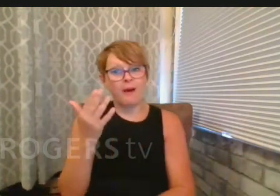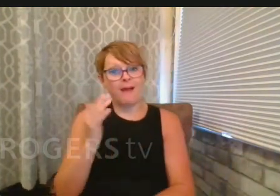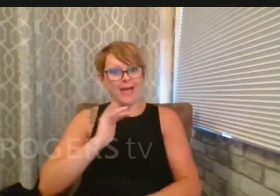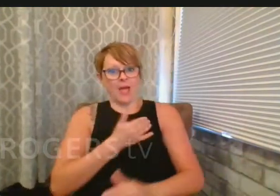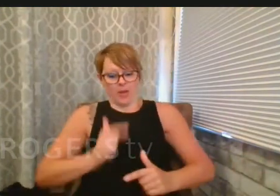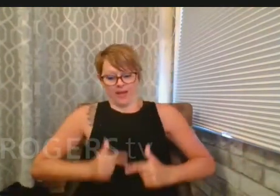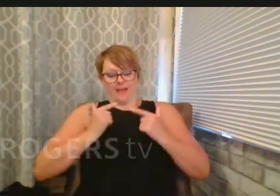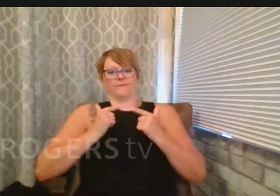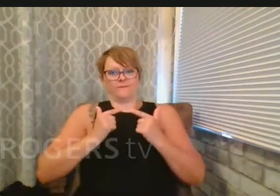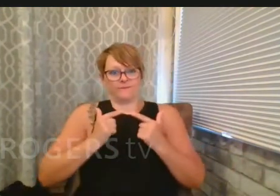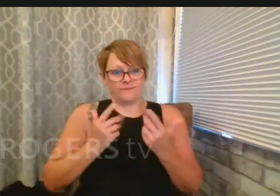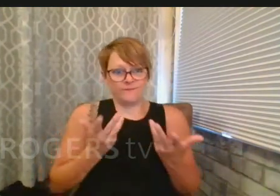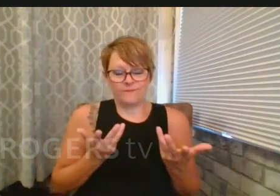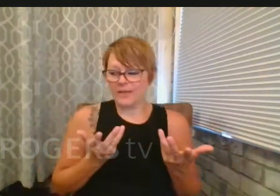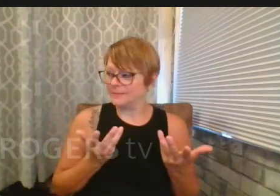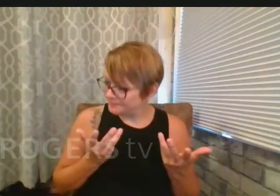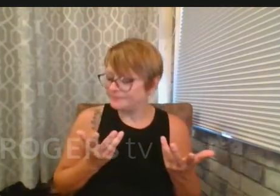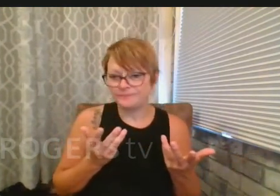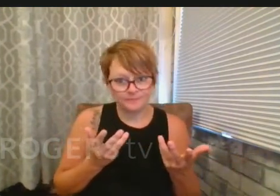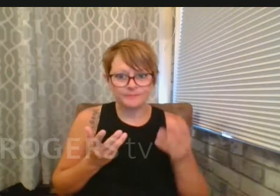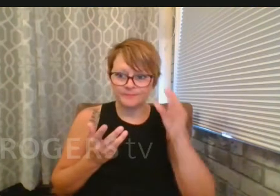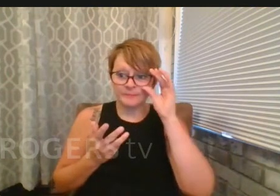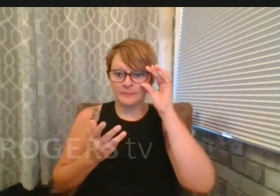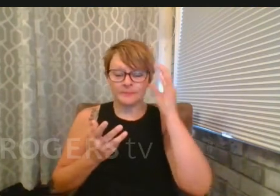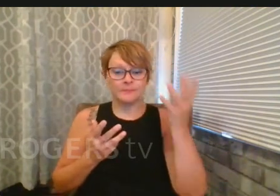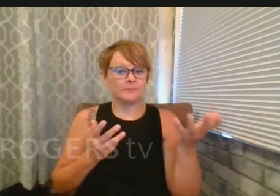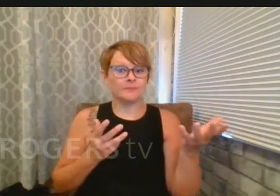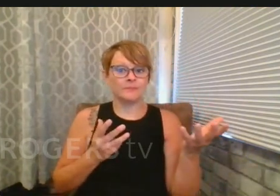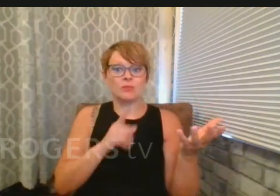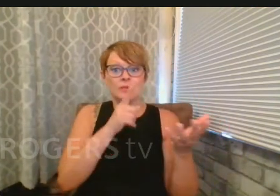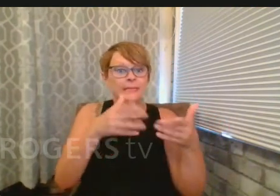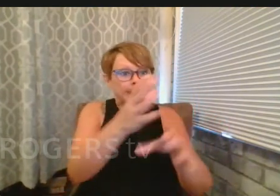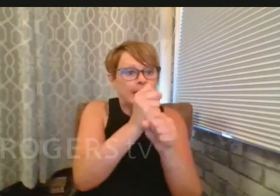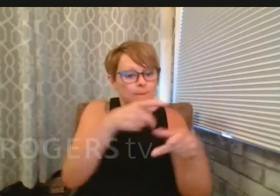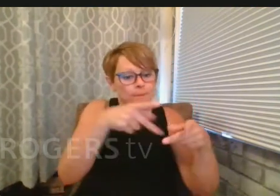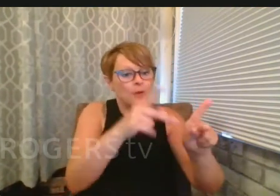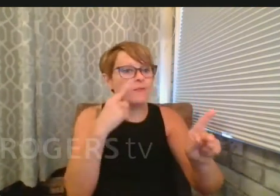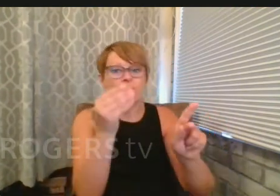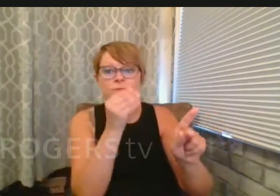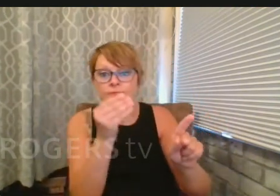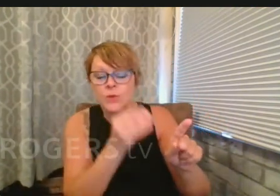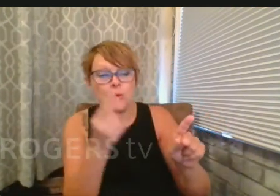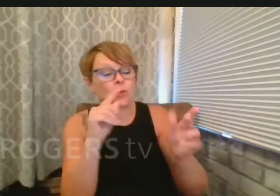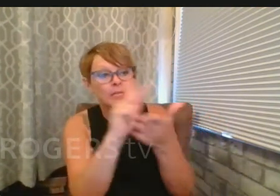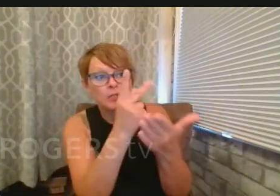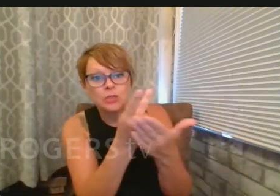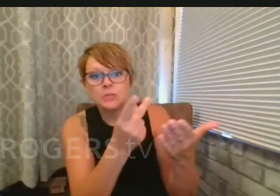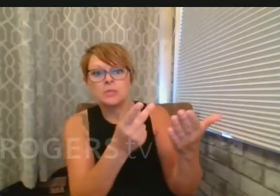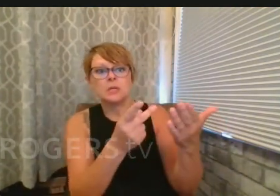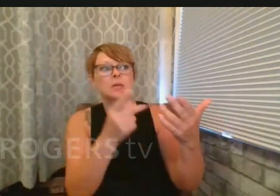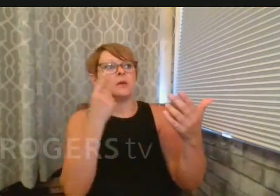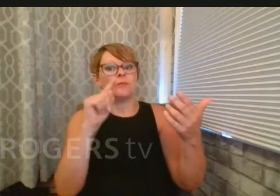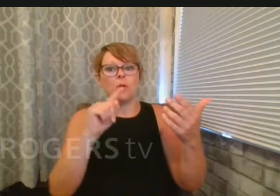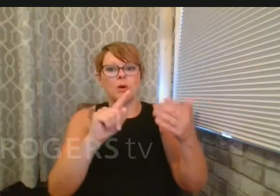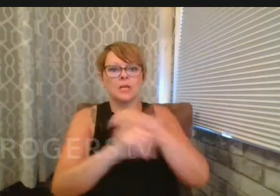are always a nightmare. Getting all the permits for food, for electricity, for garbage disposal,